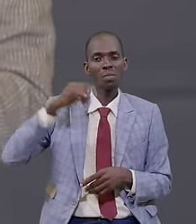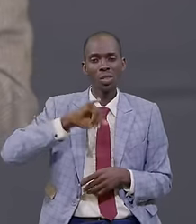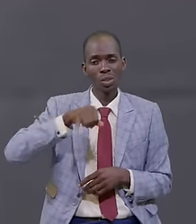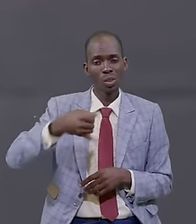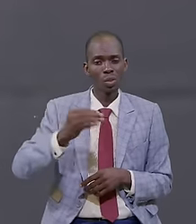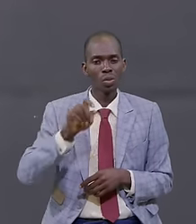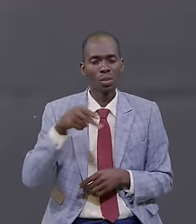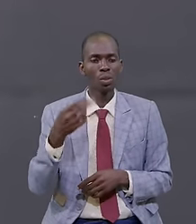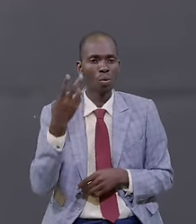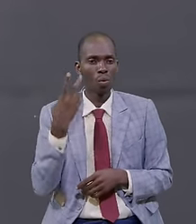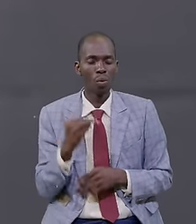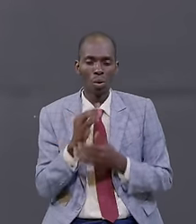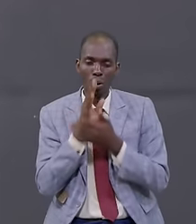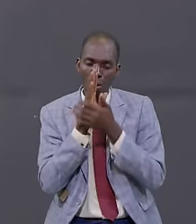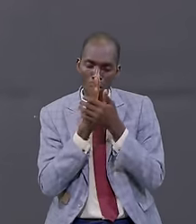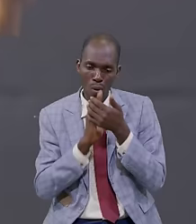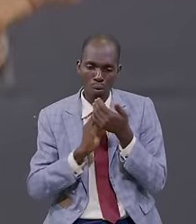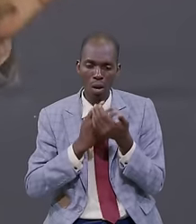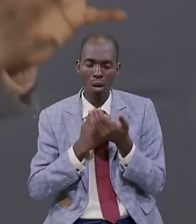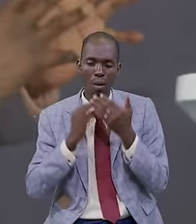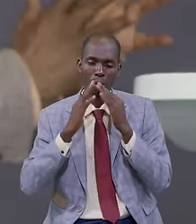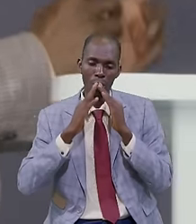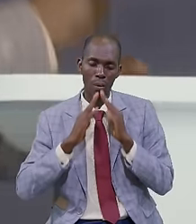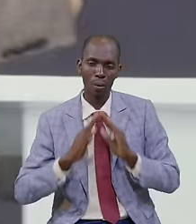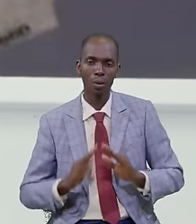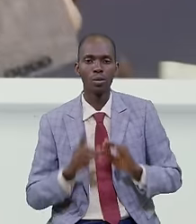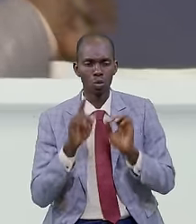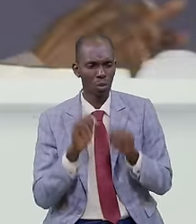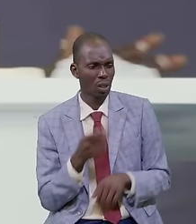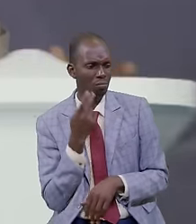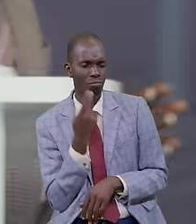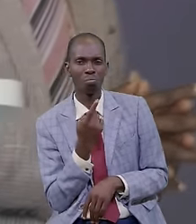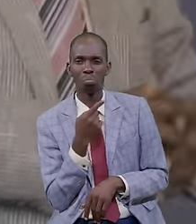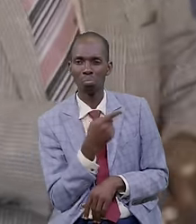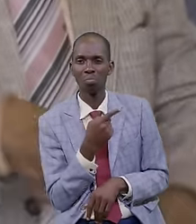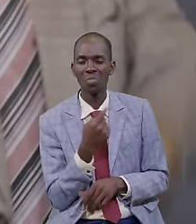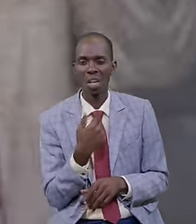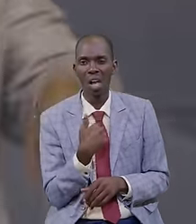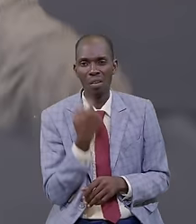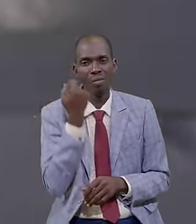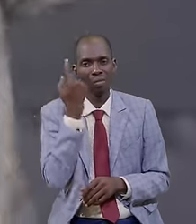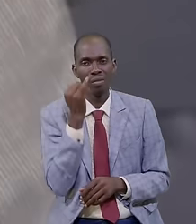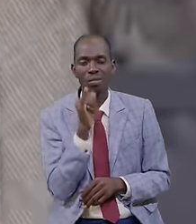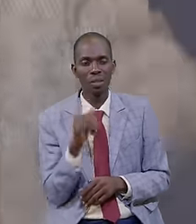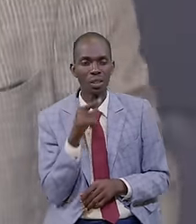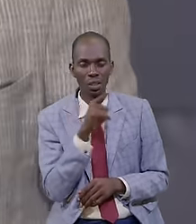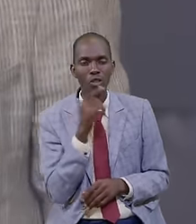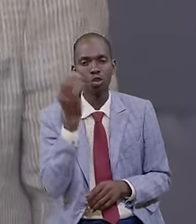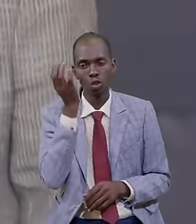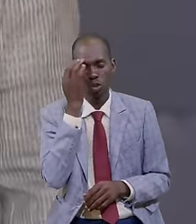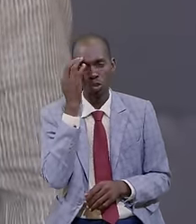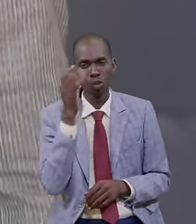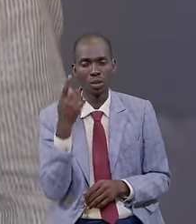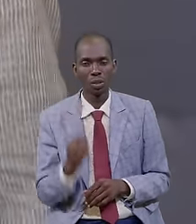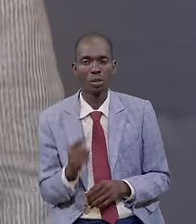see a person who accomplishes, a person who is having conviction, a person that will get to